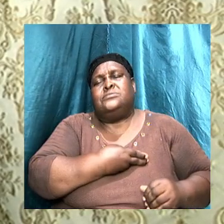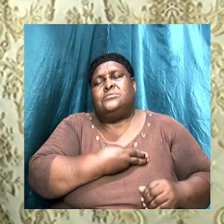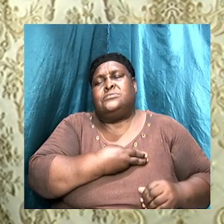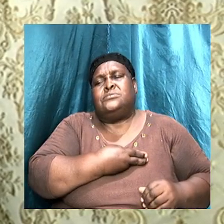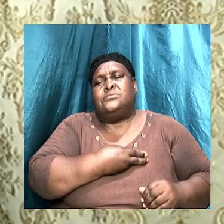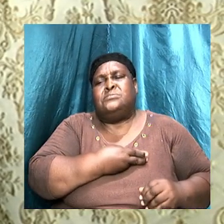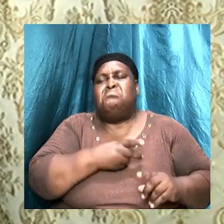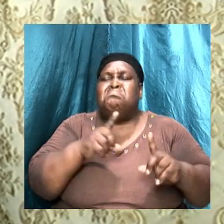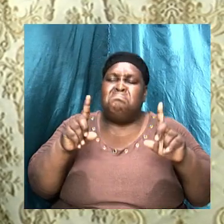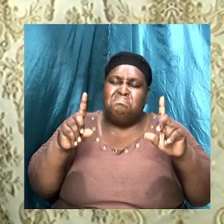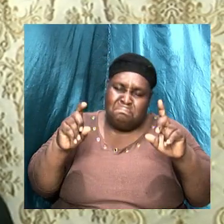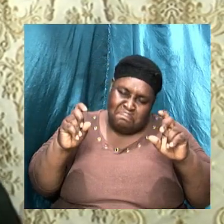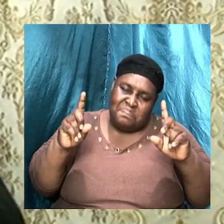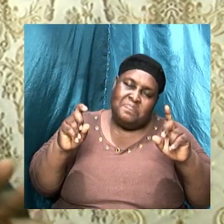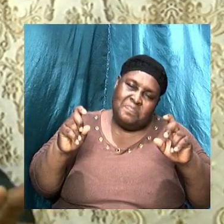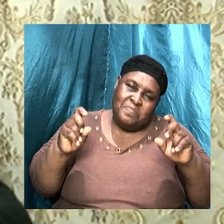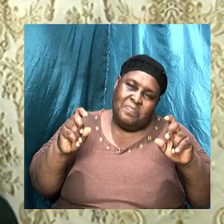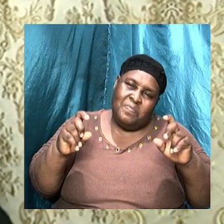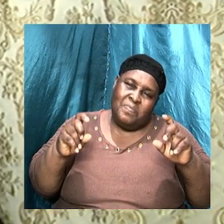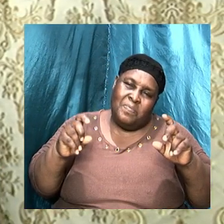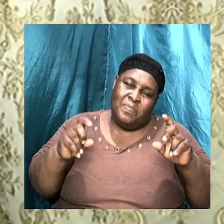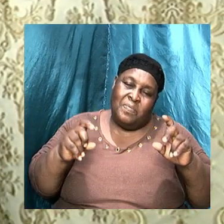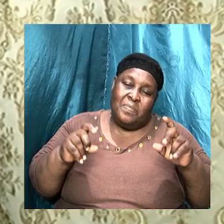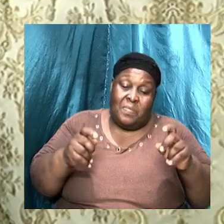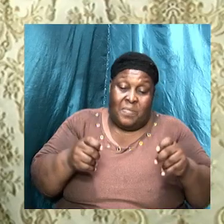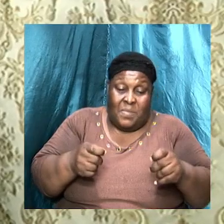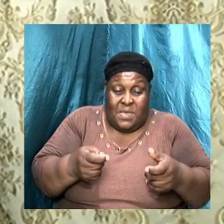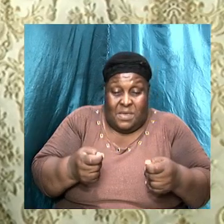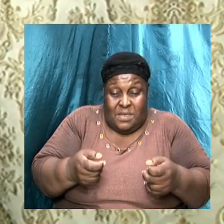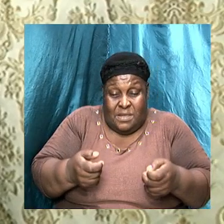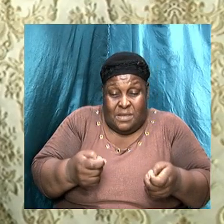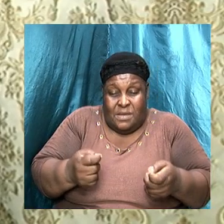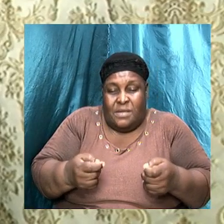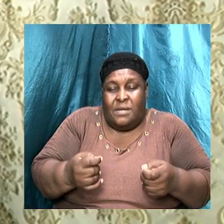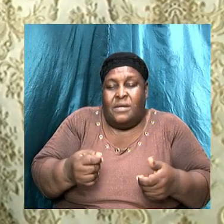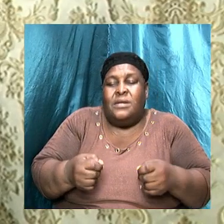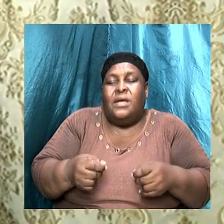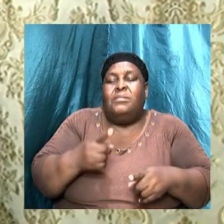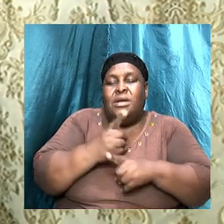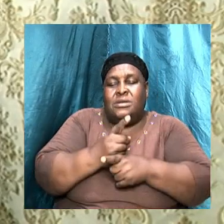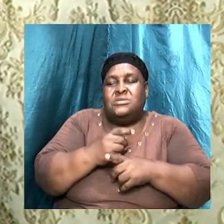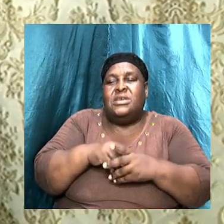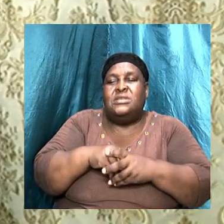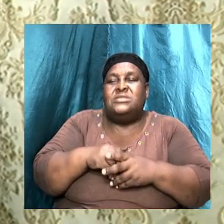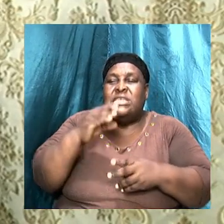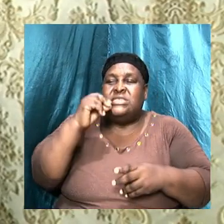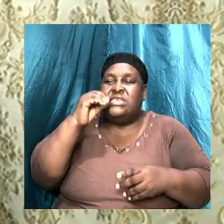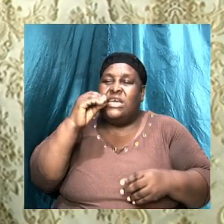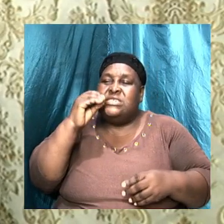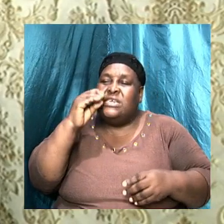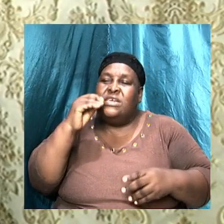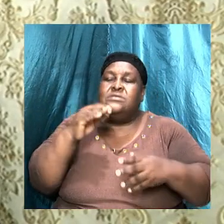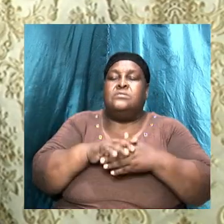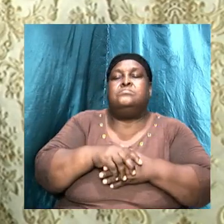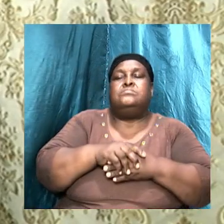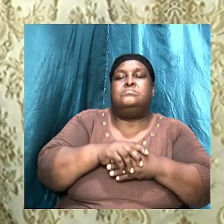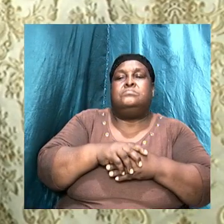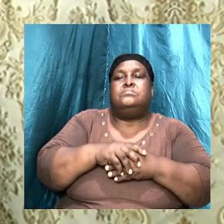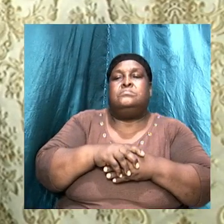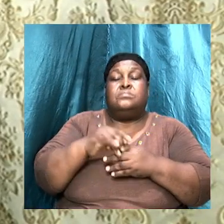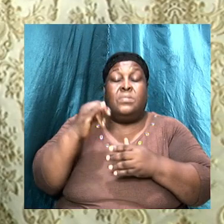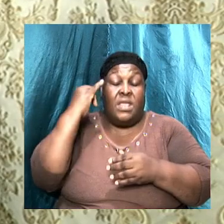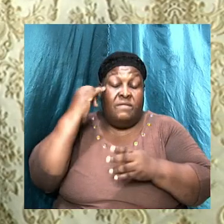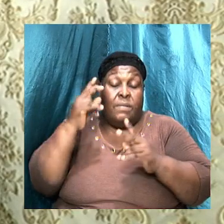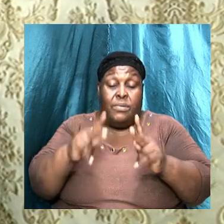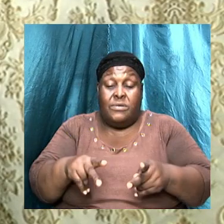a question. And we can type in the answers in our chat. If a person is baptized